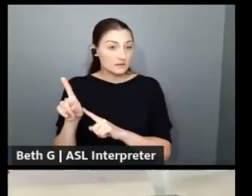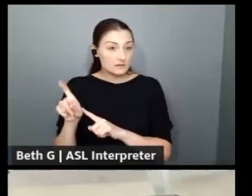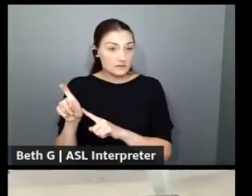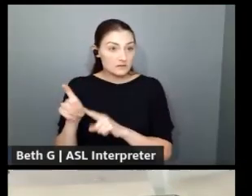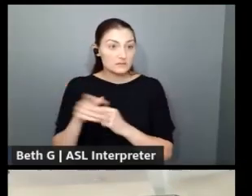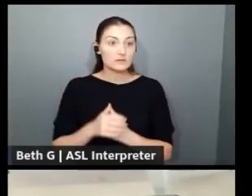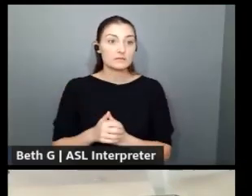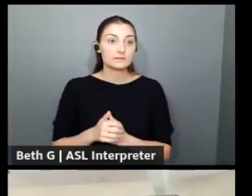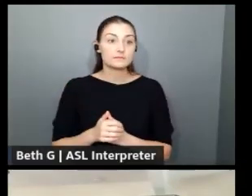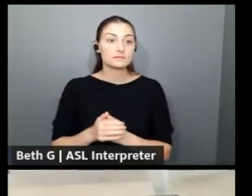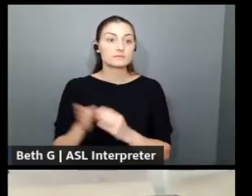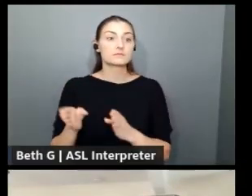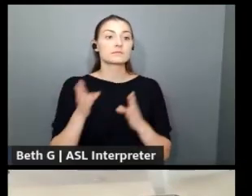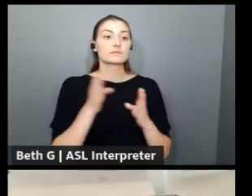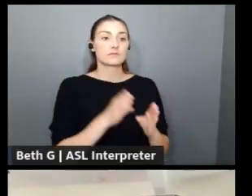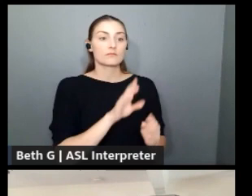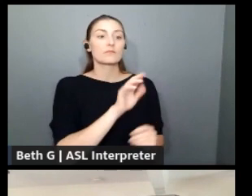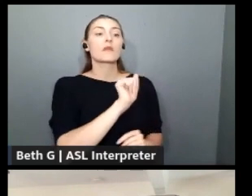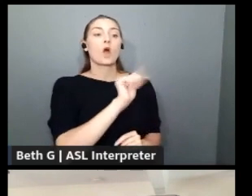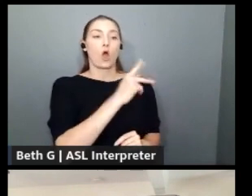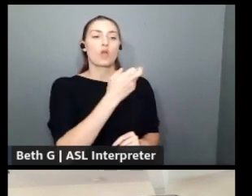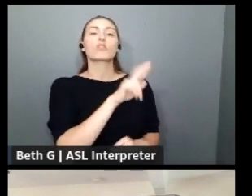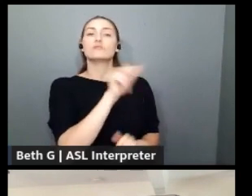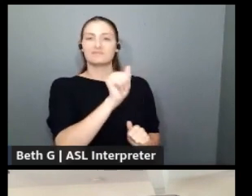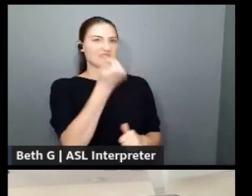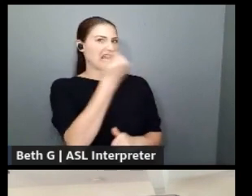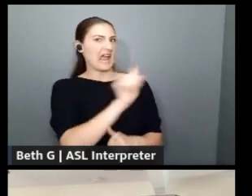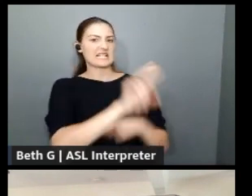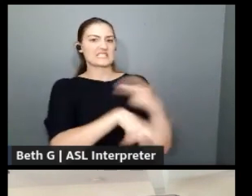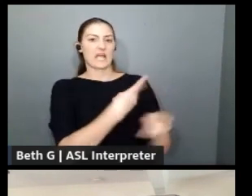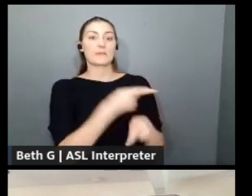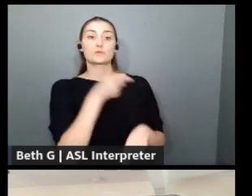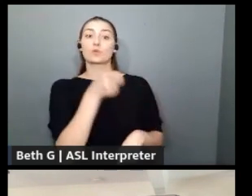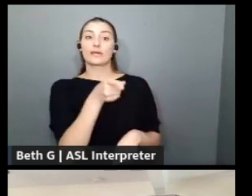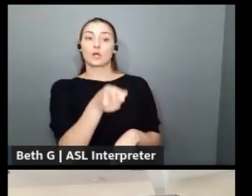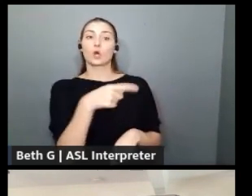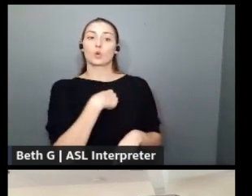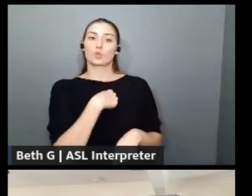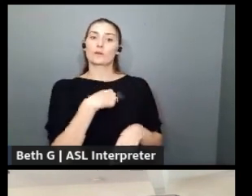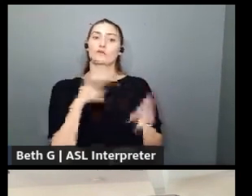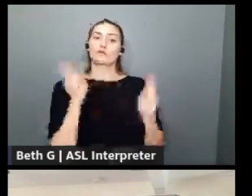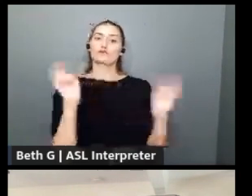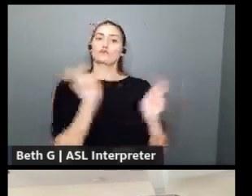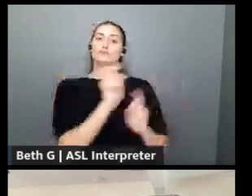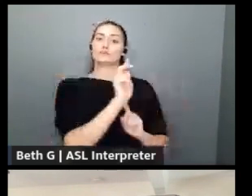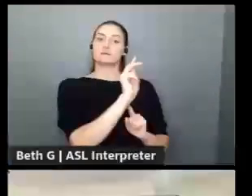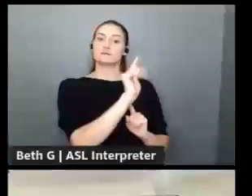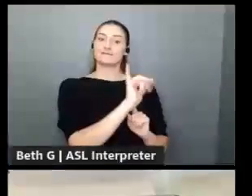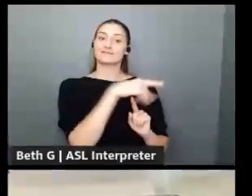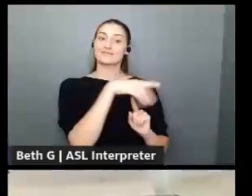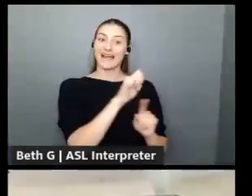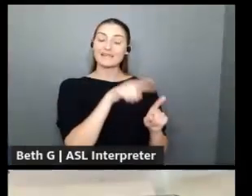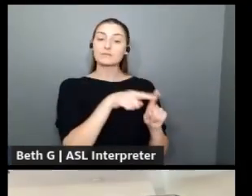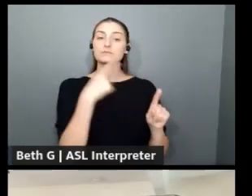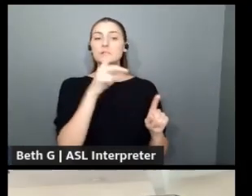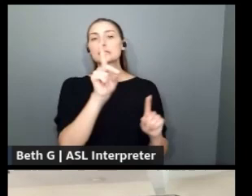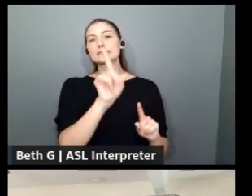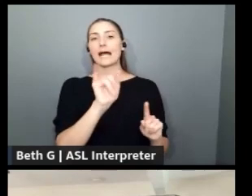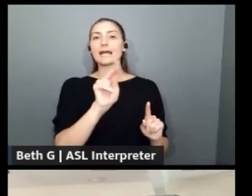Yeah, it could be any type. So here we've declared the DynamoDB table, but you can define any type